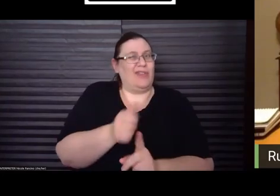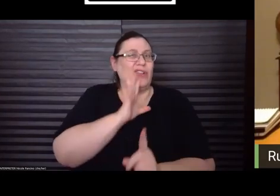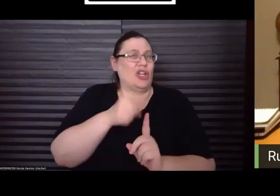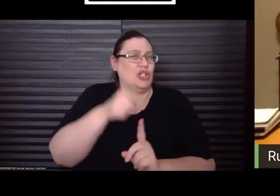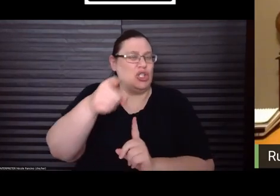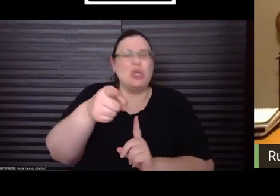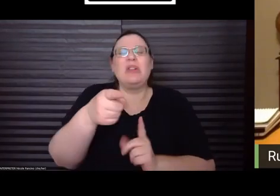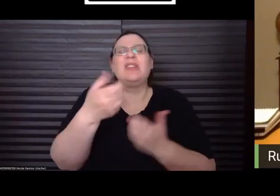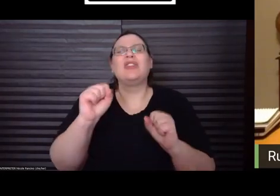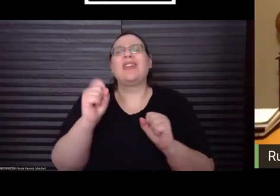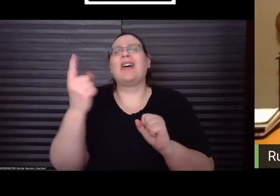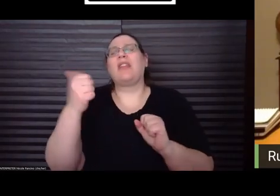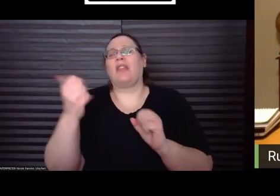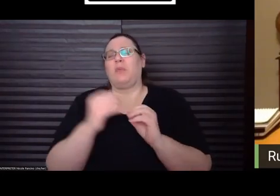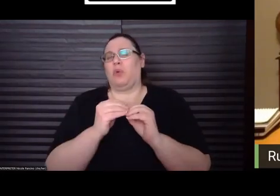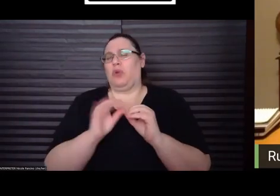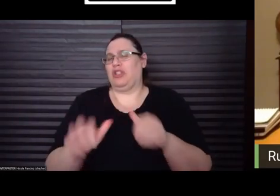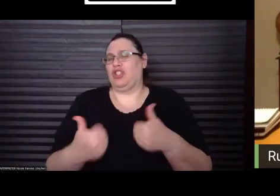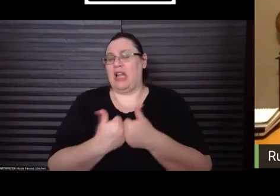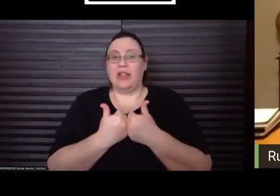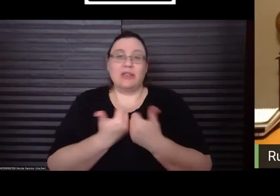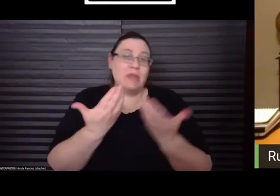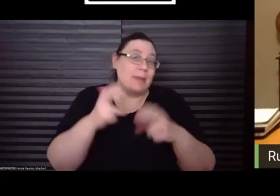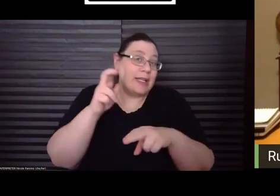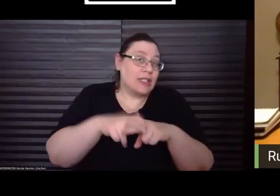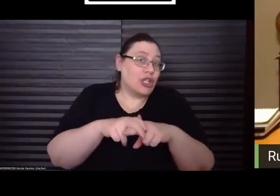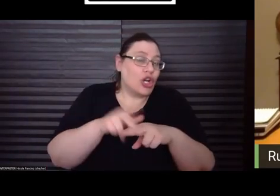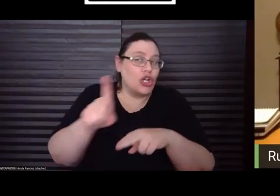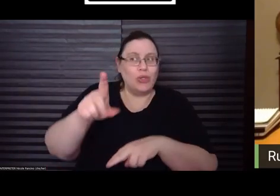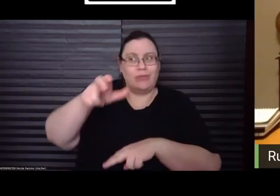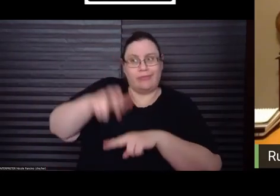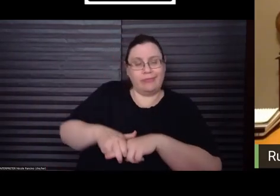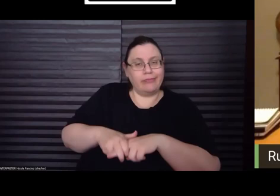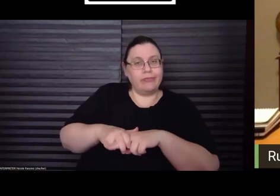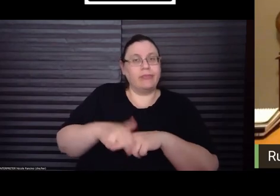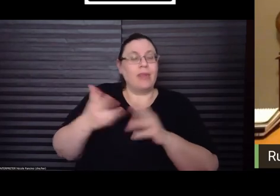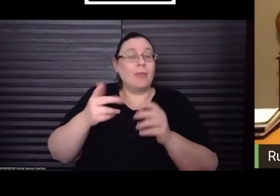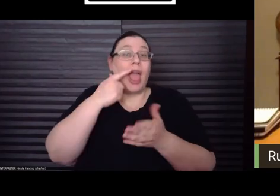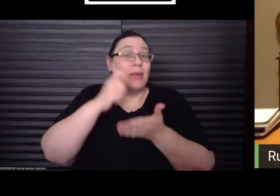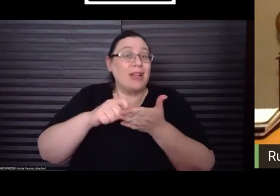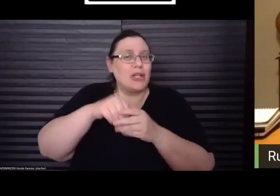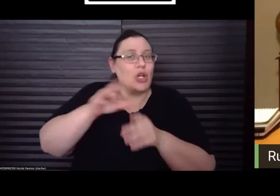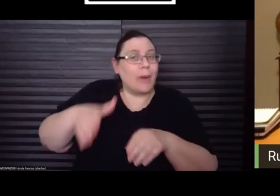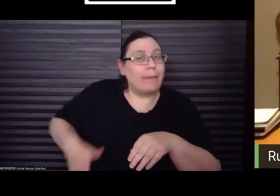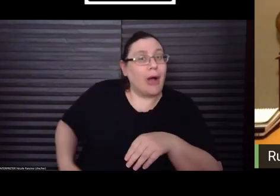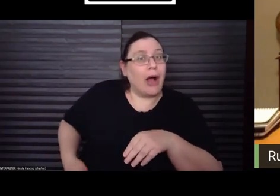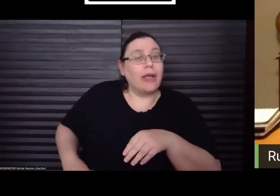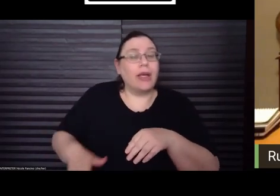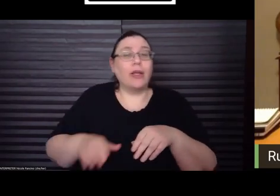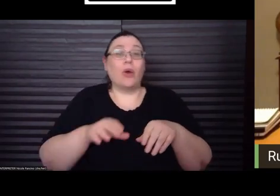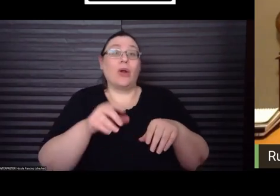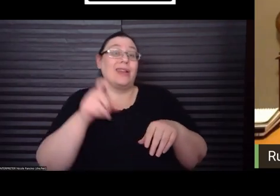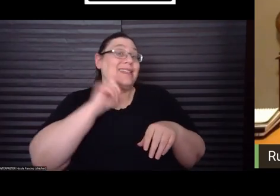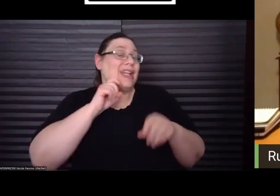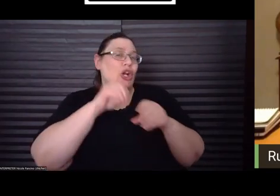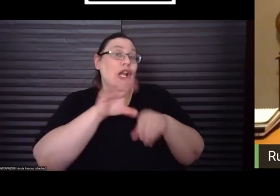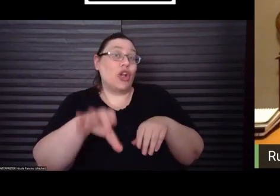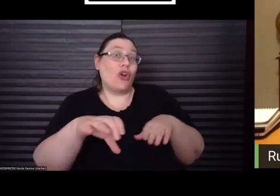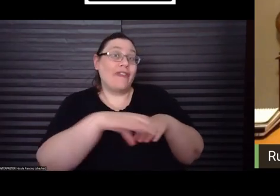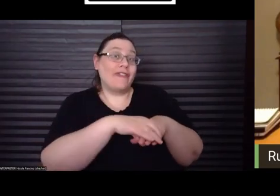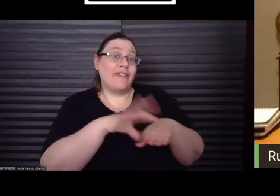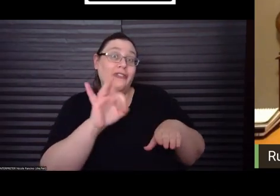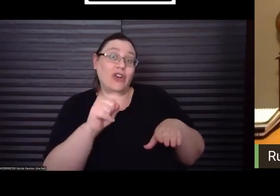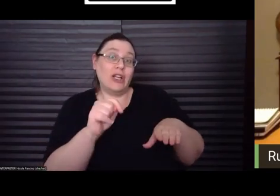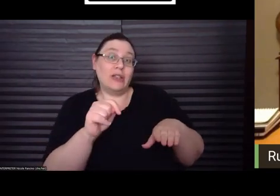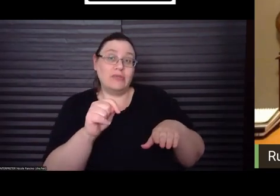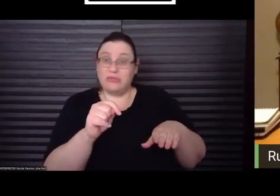speaking to you, so try something more challenging. The chair you're sitting on? The pencil in your pocket? The sneaker in your foot?